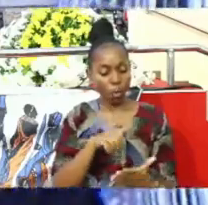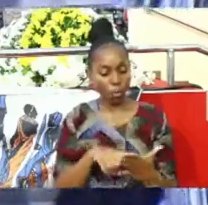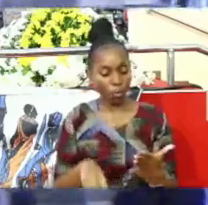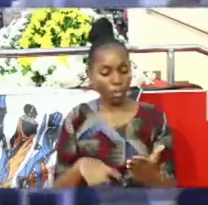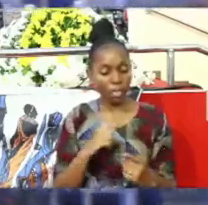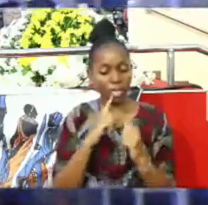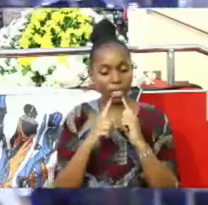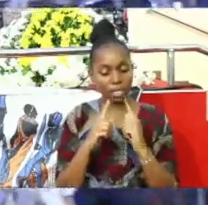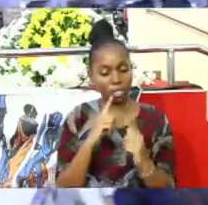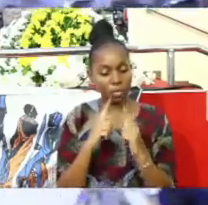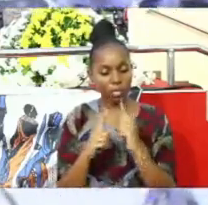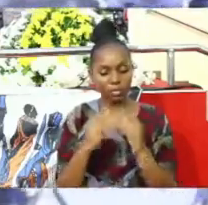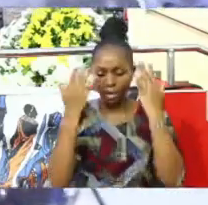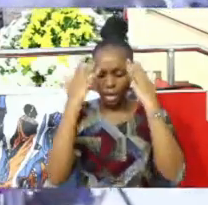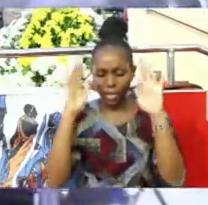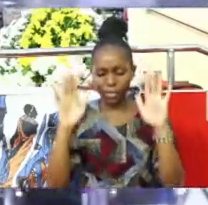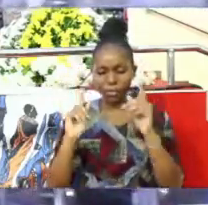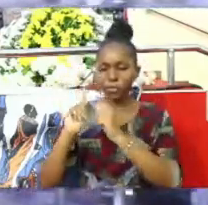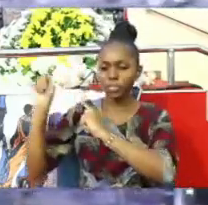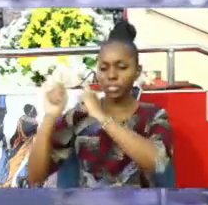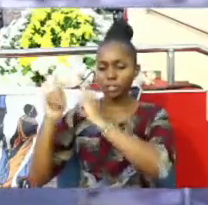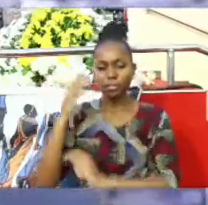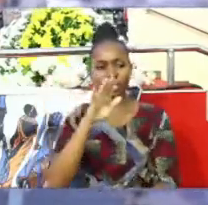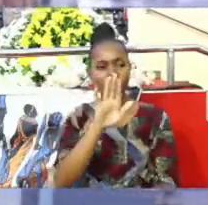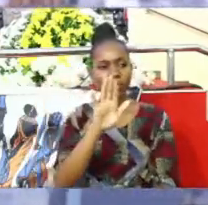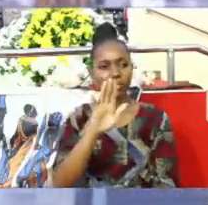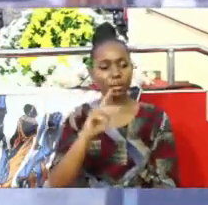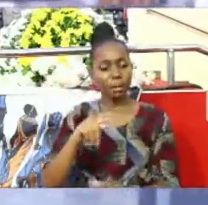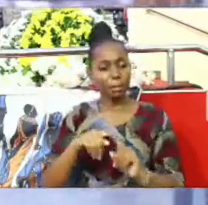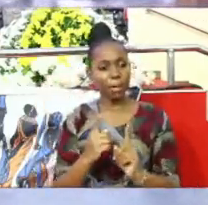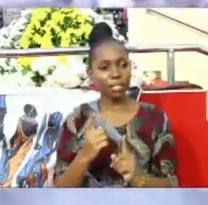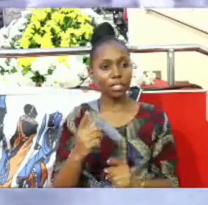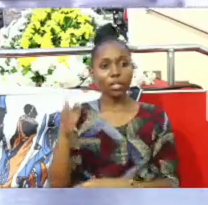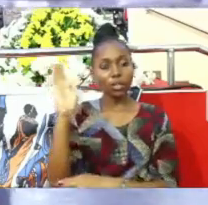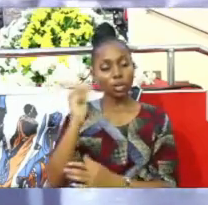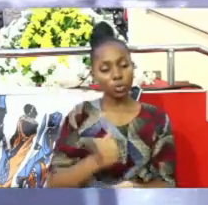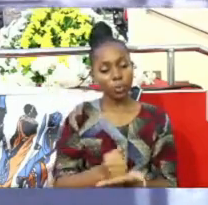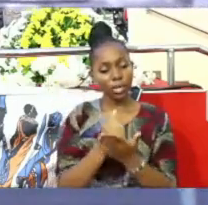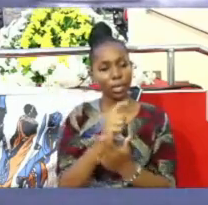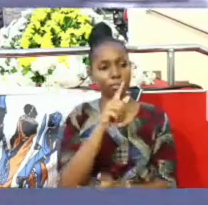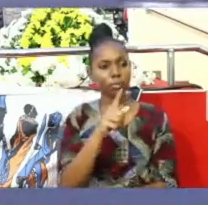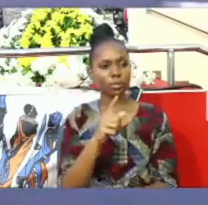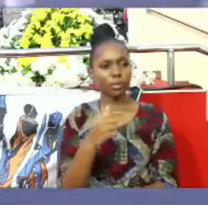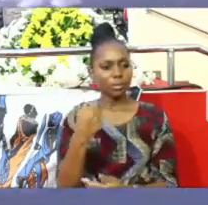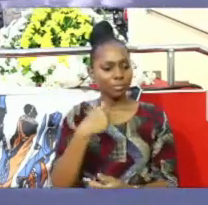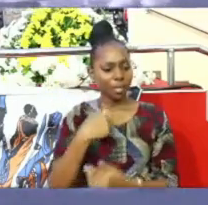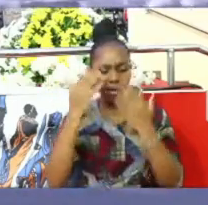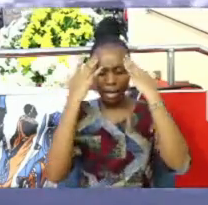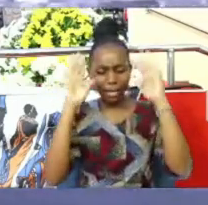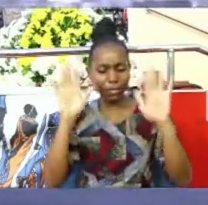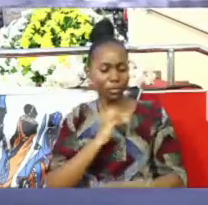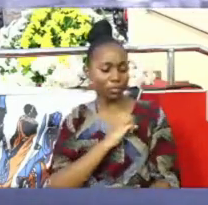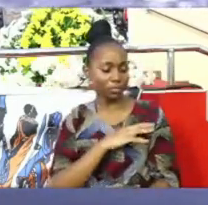your journey. Sijui safari yako. But God knows your journey. Lakini Mungu anajua safari yako. I don't know your fears. Sijui hoka wako. But God understands them.